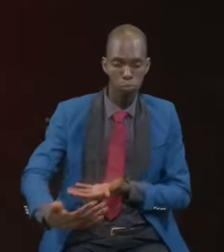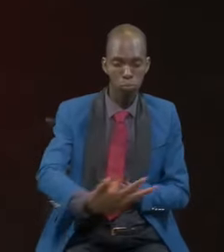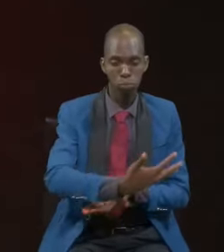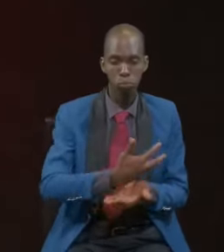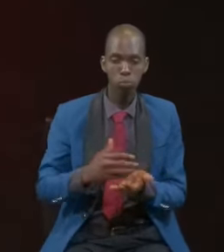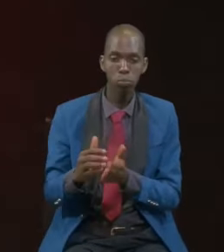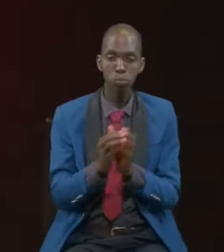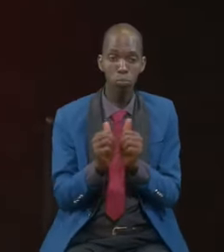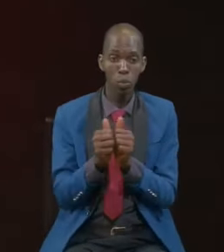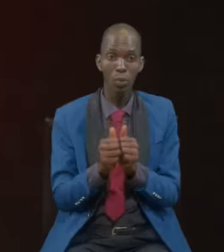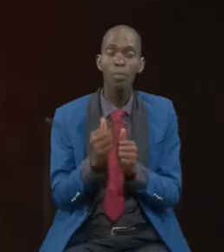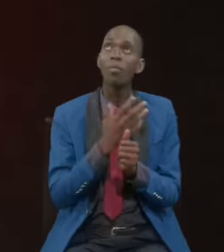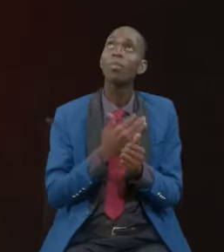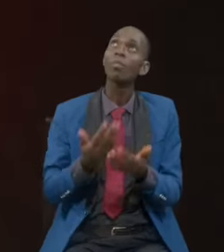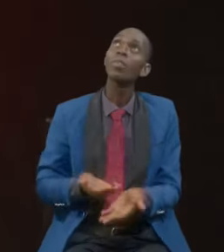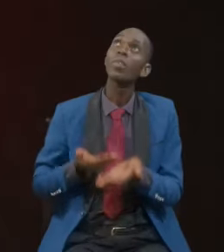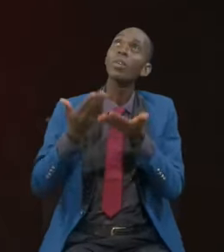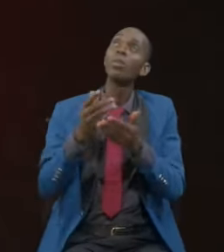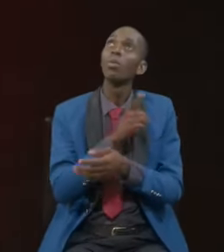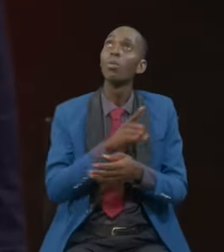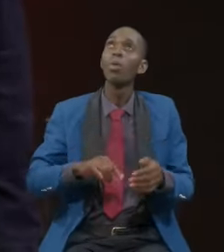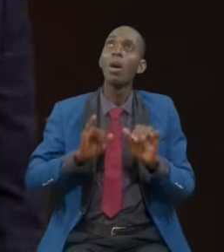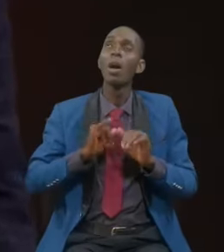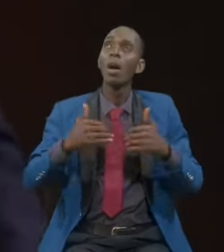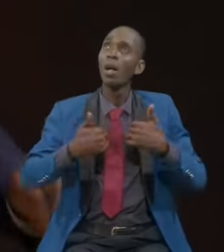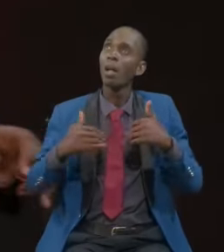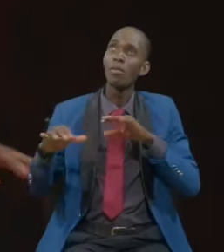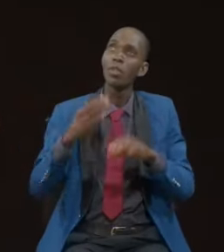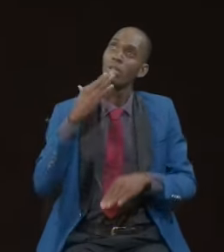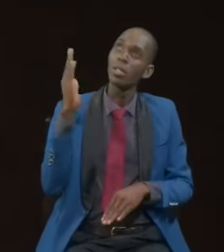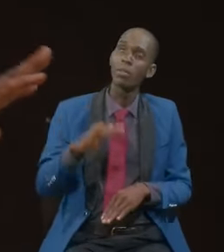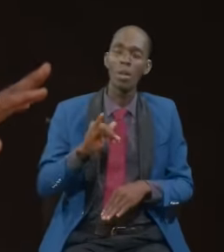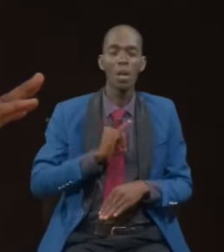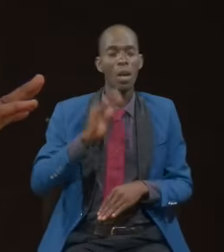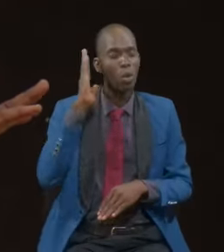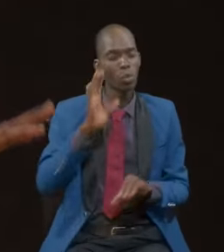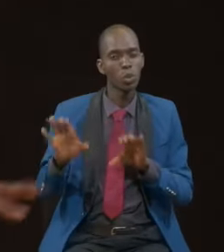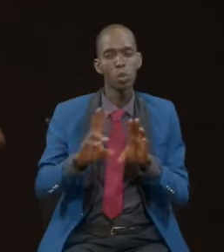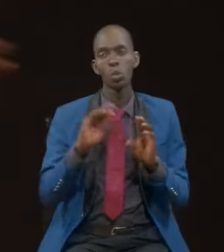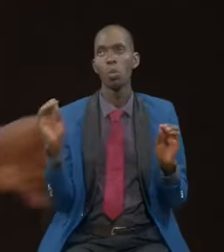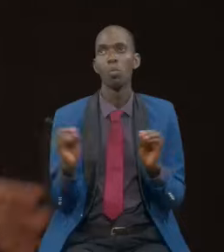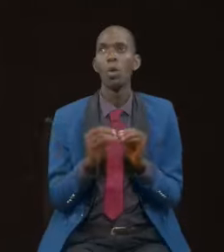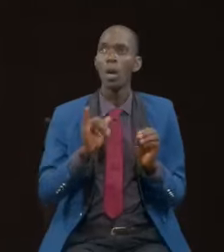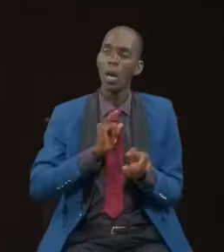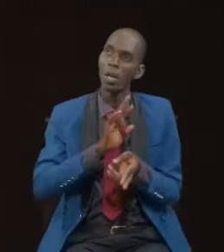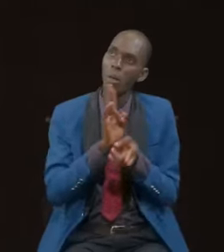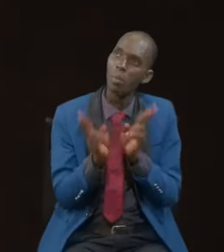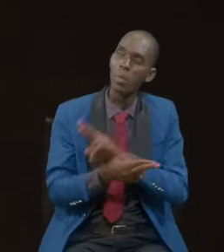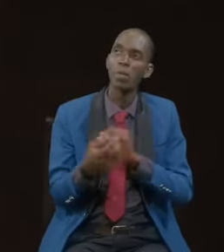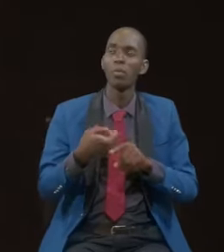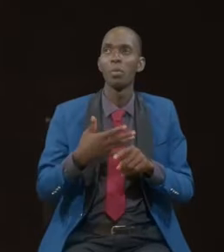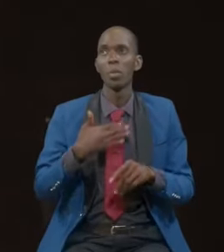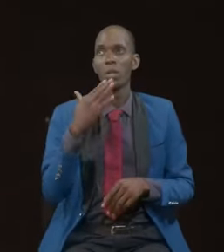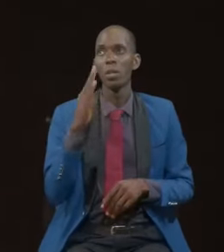say, Lord, I have done evil, I will do no more. I turn away from them, I repent of